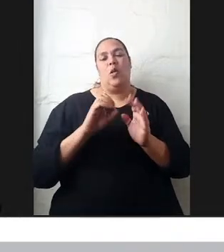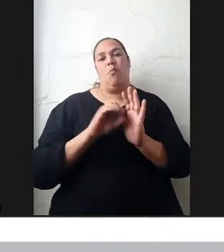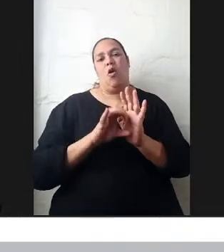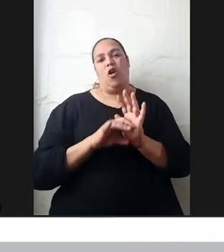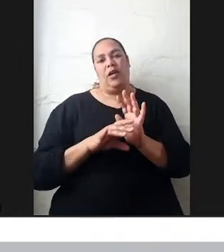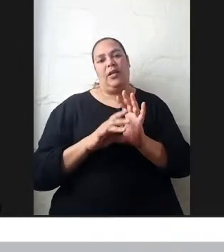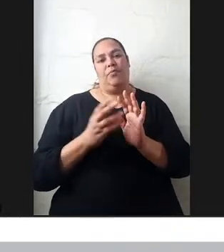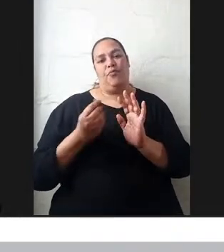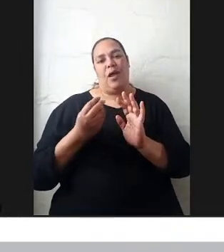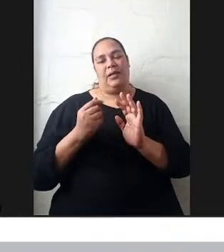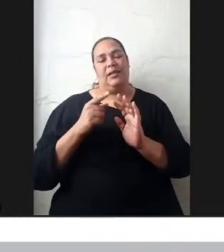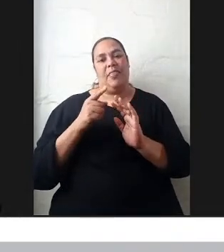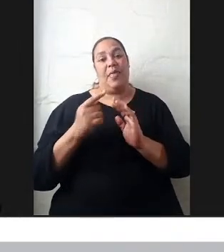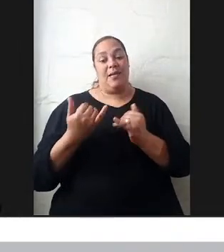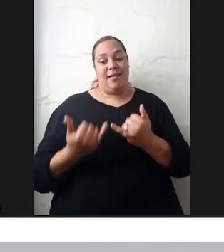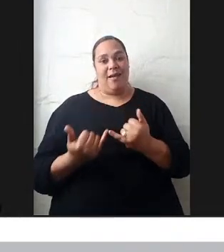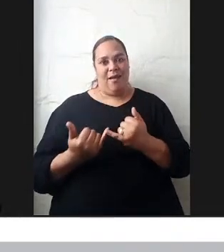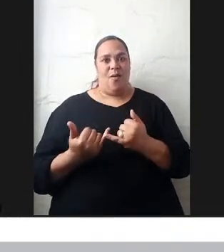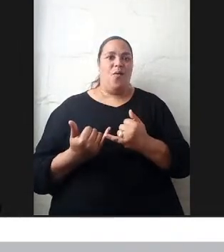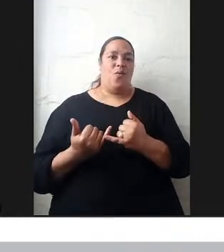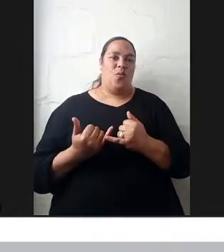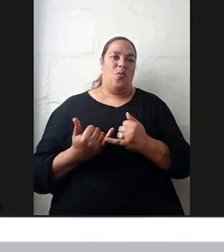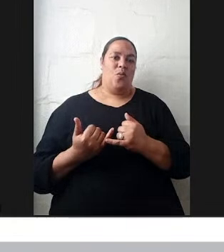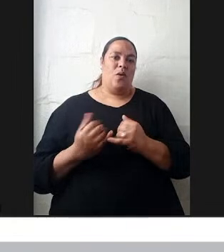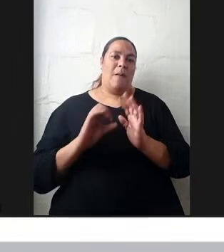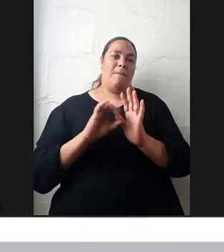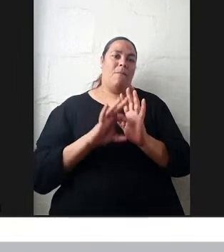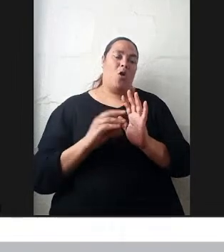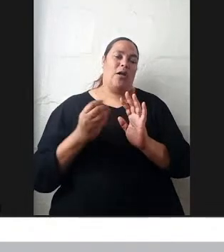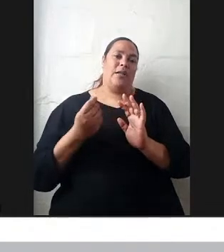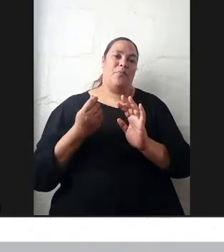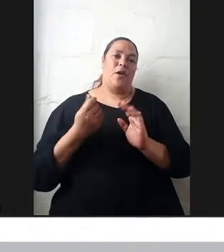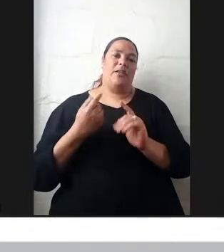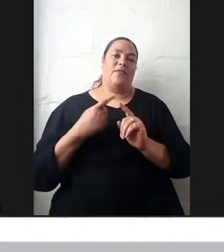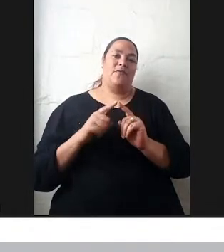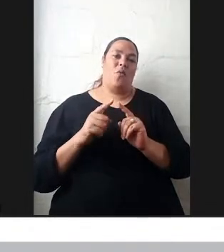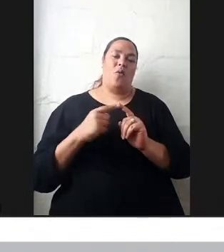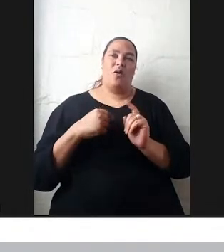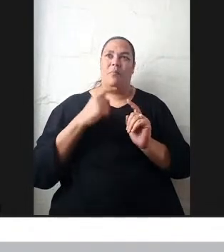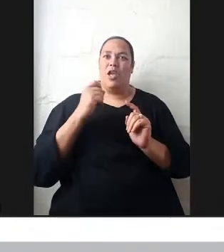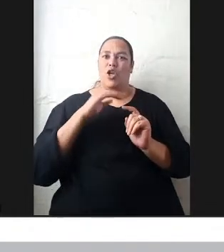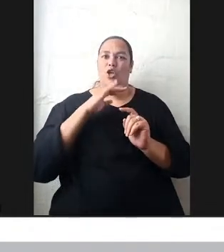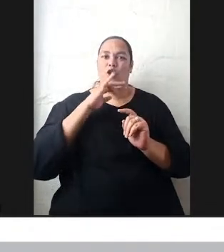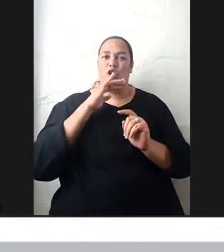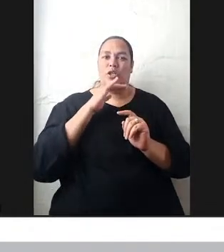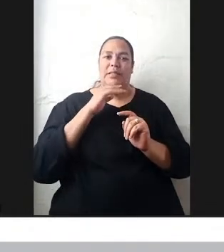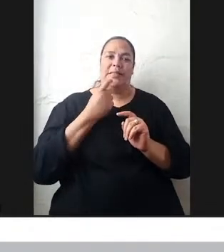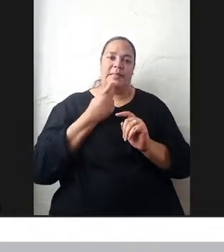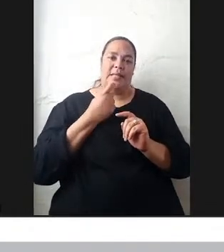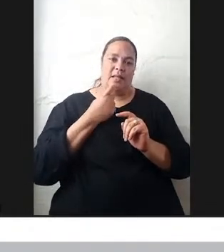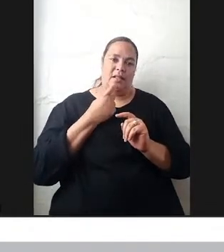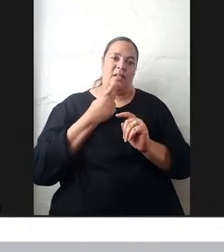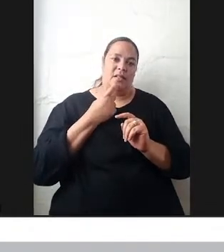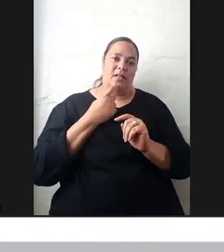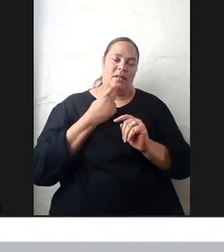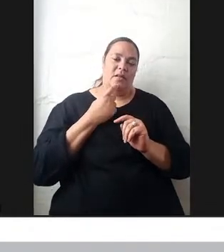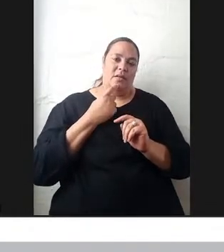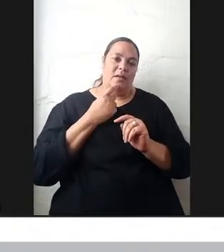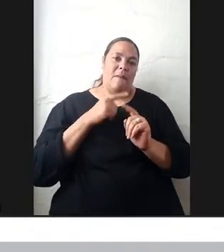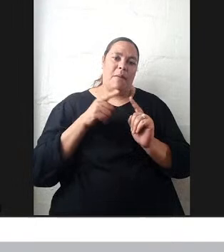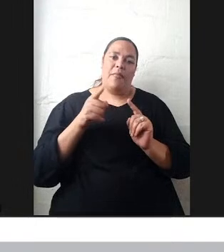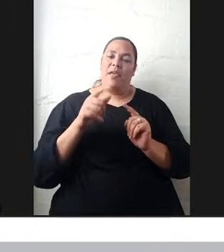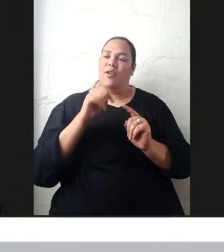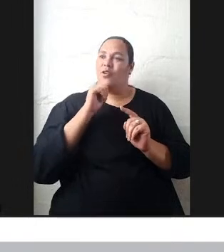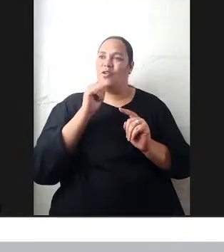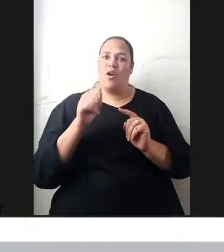at the current market price for, can I call it dirty steel, you know, they were not